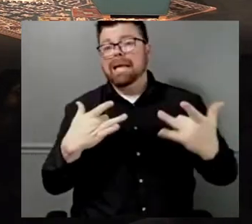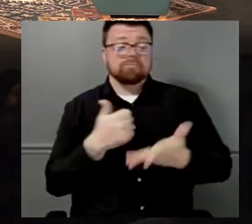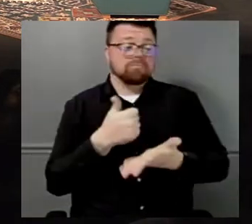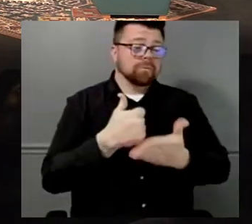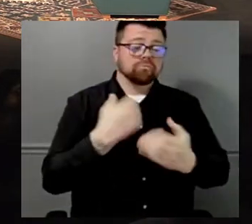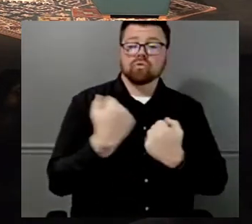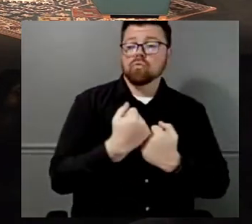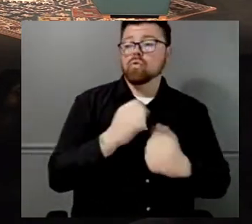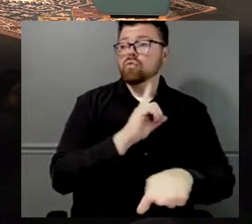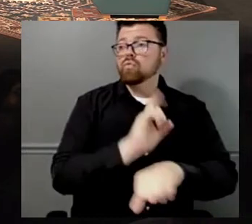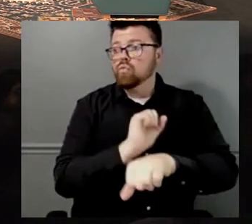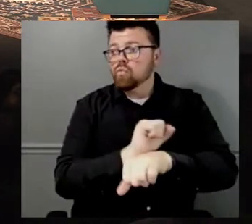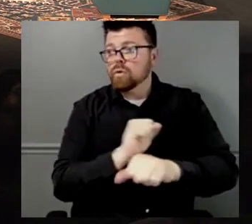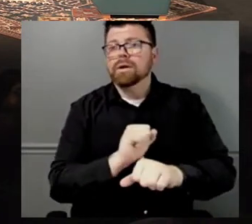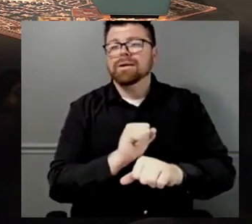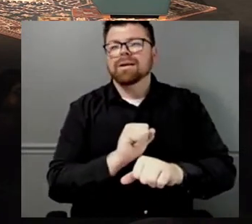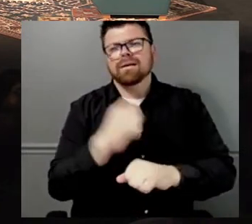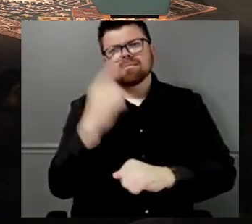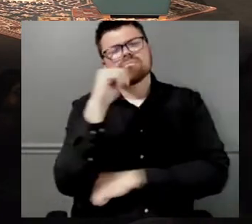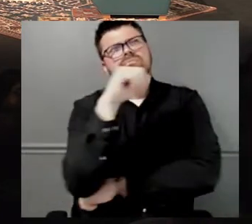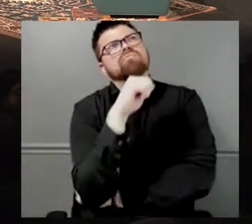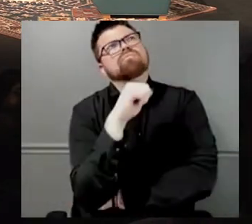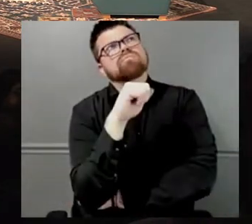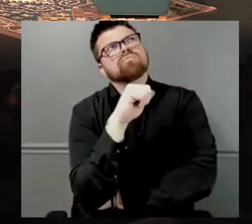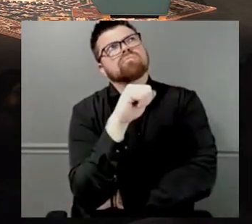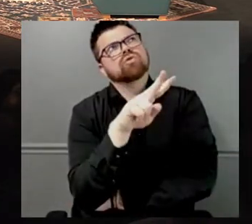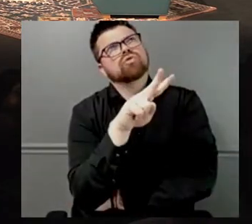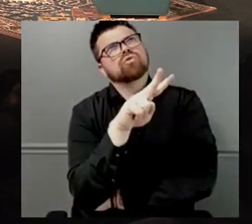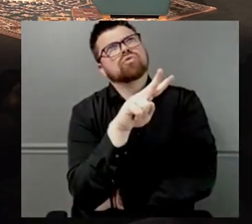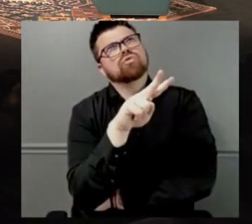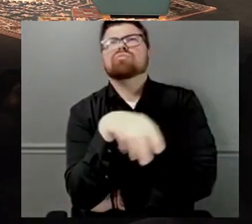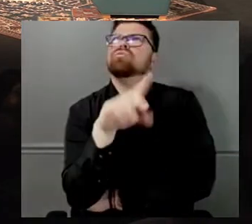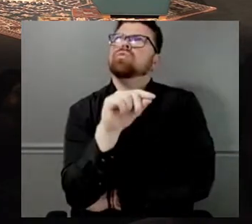know, I want to say in 2000, maybe 2008,